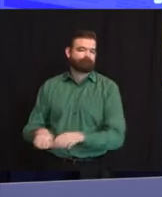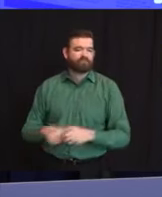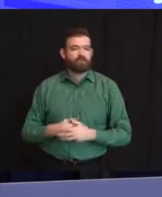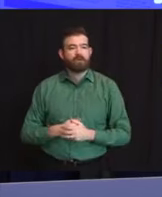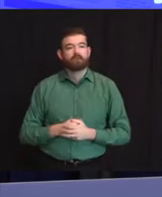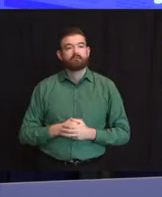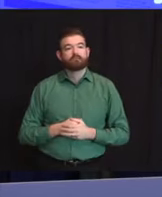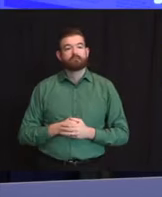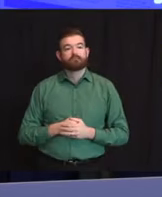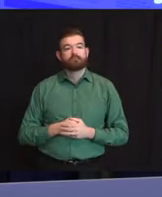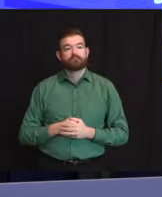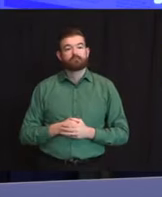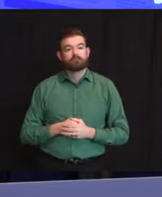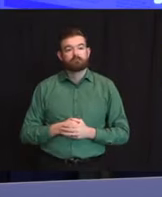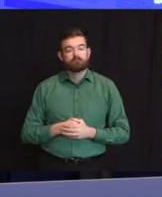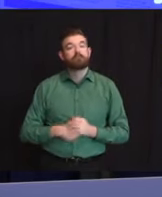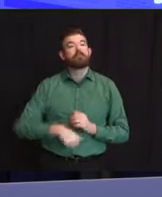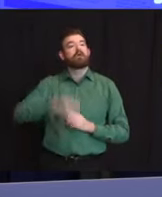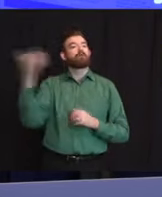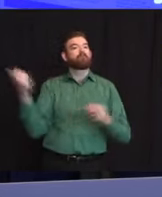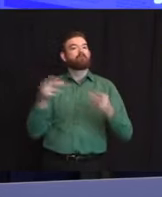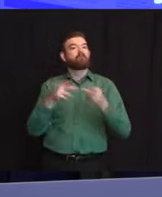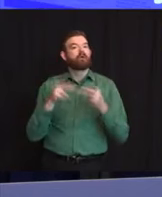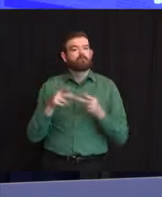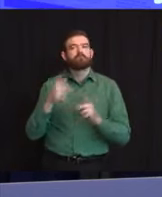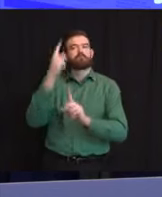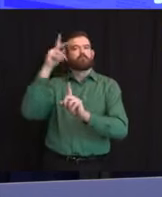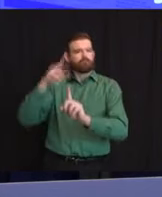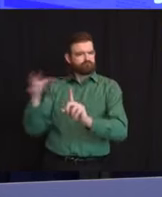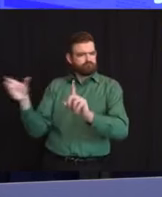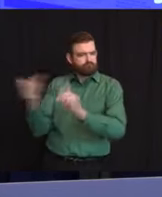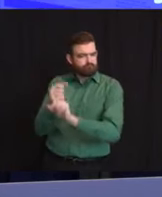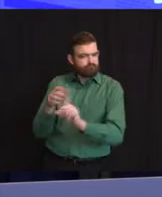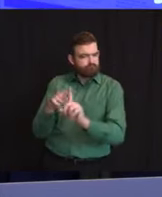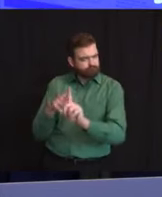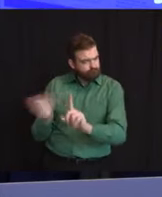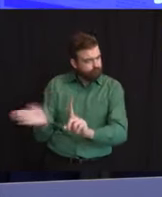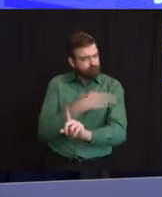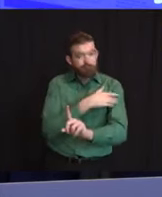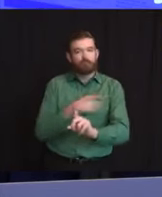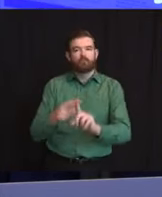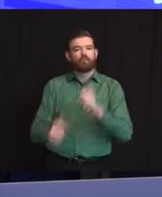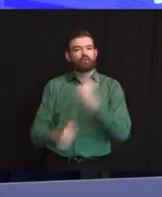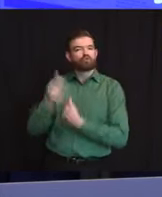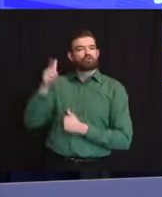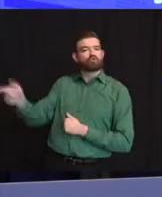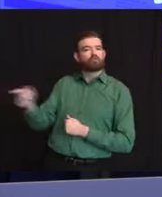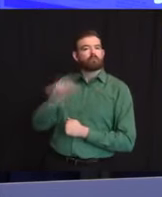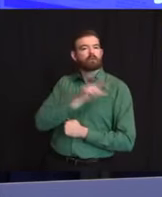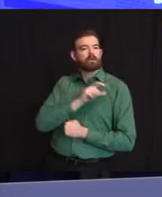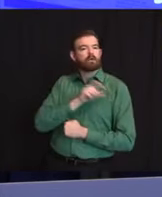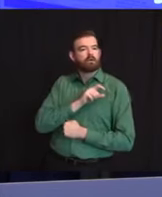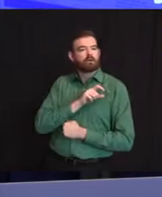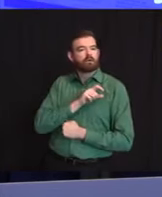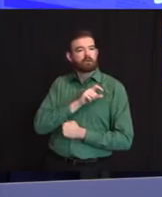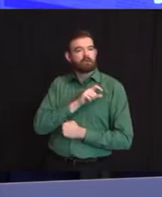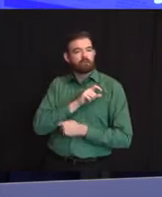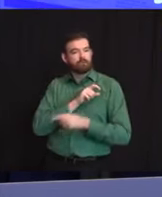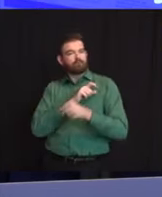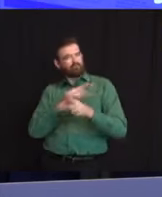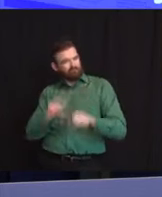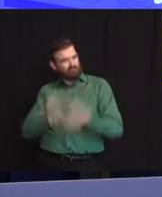disperse threatened to shoot the police and was charged with terroristic threats as well as violating the EO. In